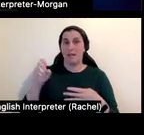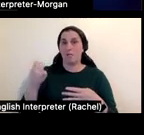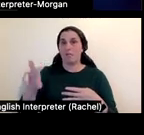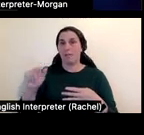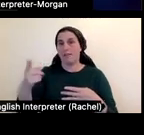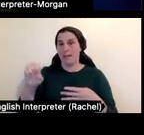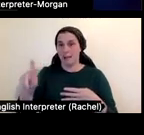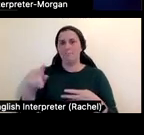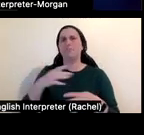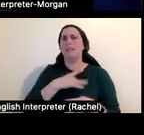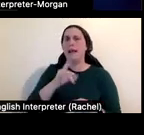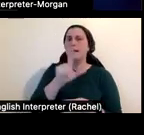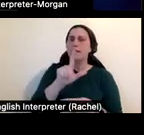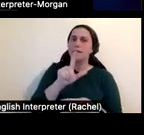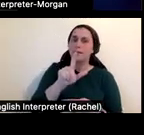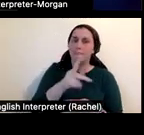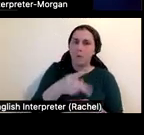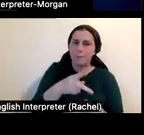Wer mag Albert? Wer mag lila?